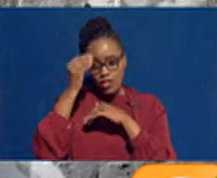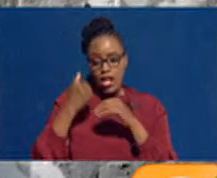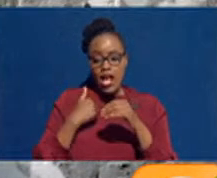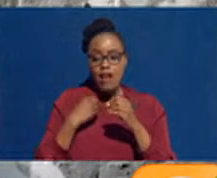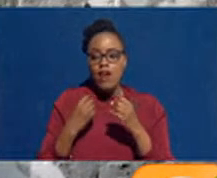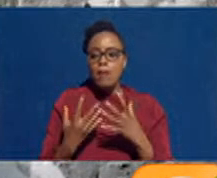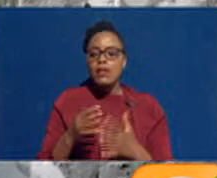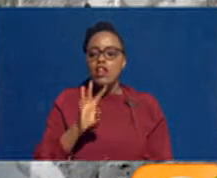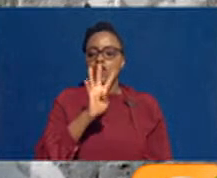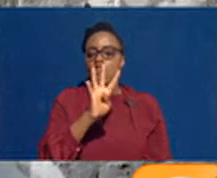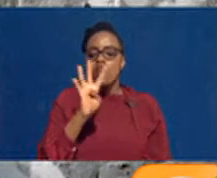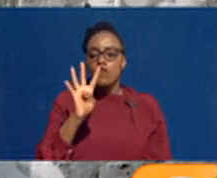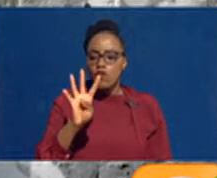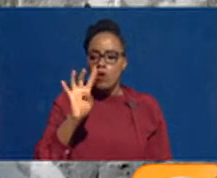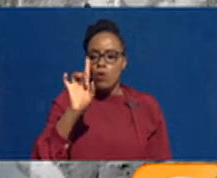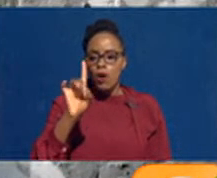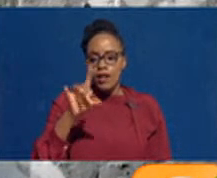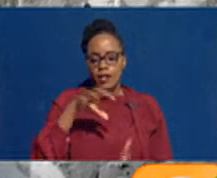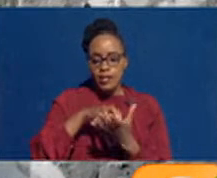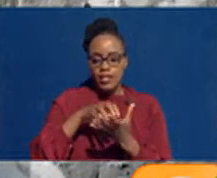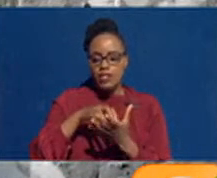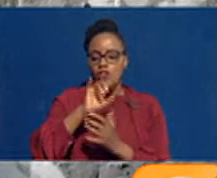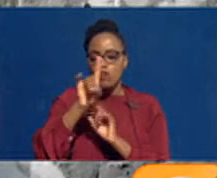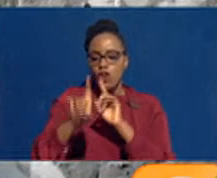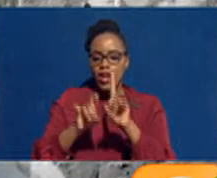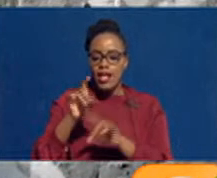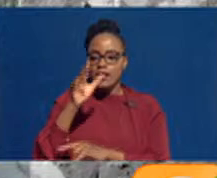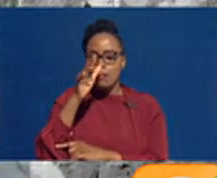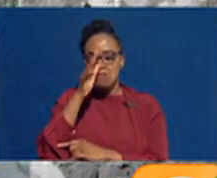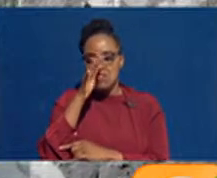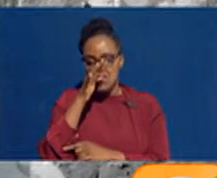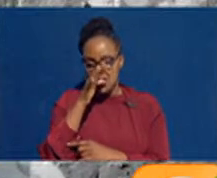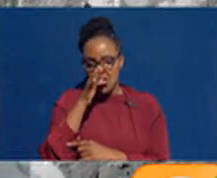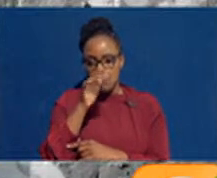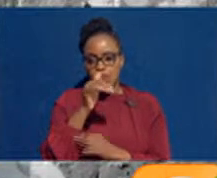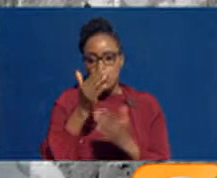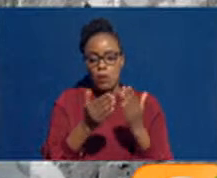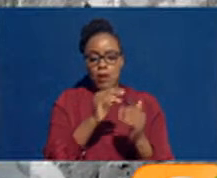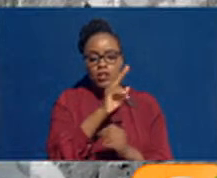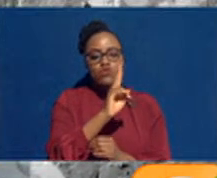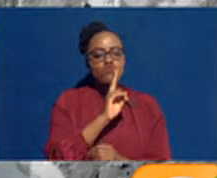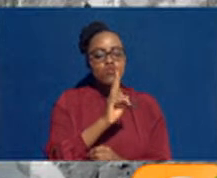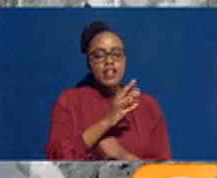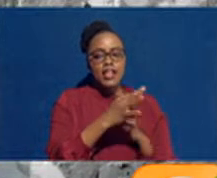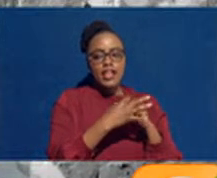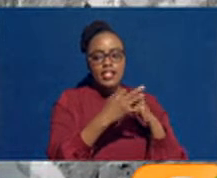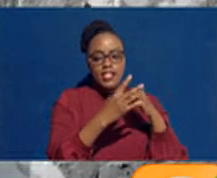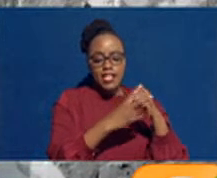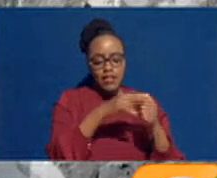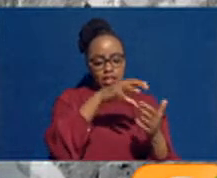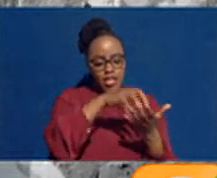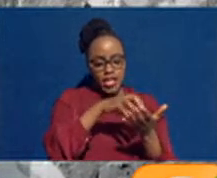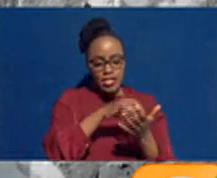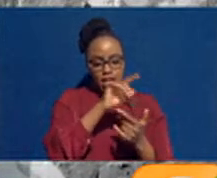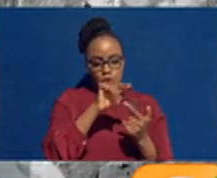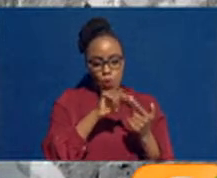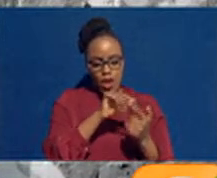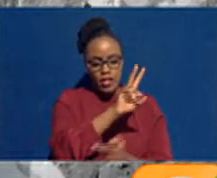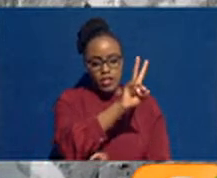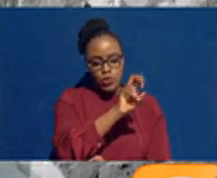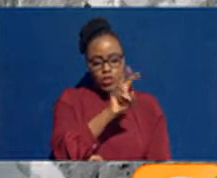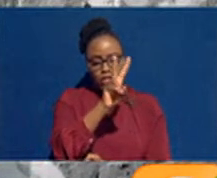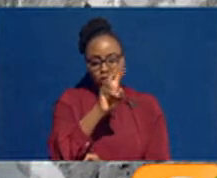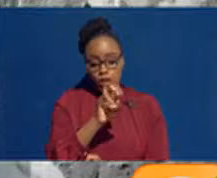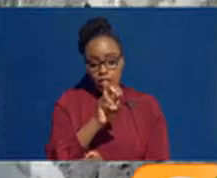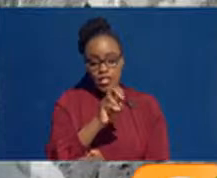reported 441 cases of examination malpractice, compared to 287 cases of cheating from the